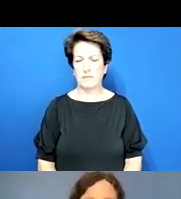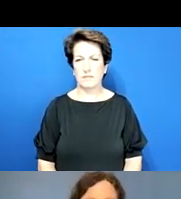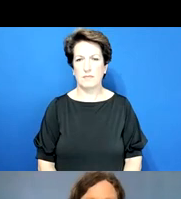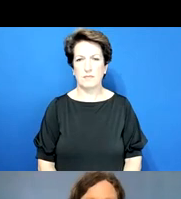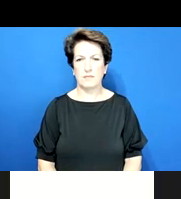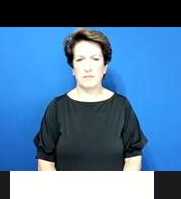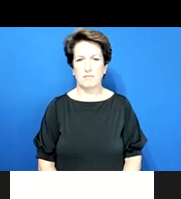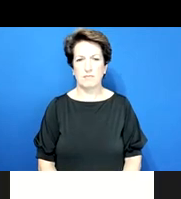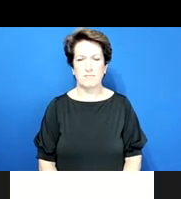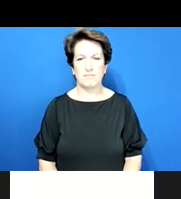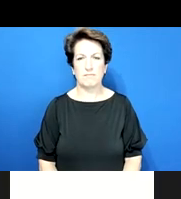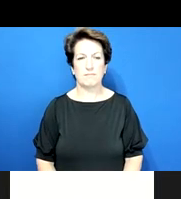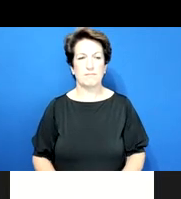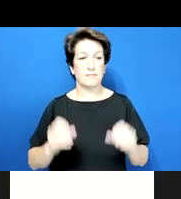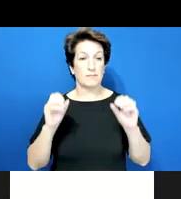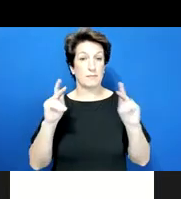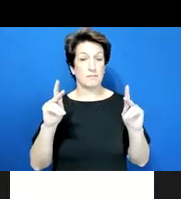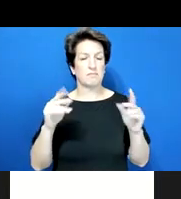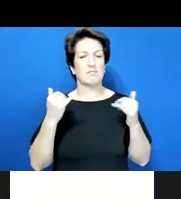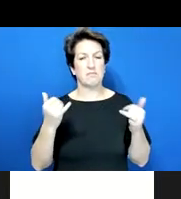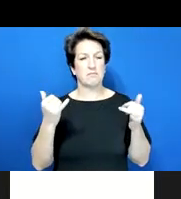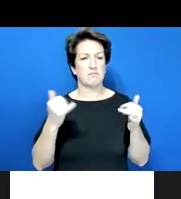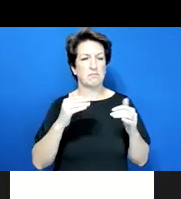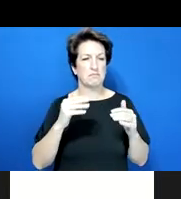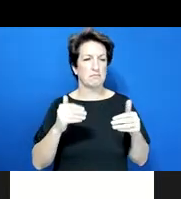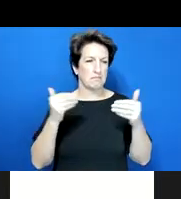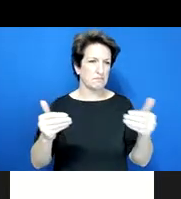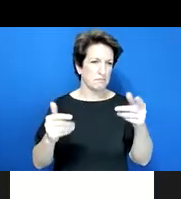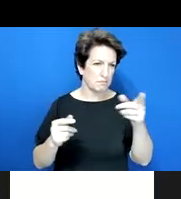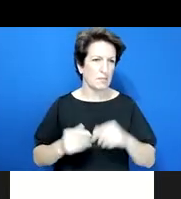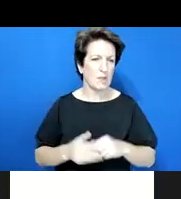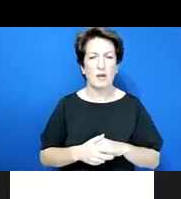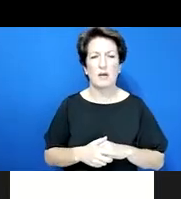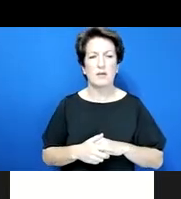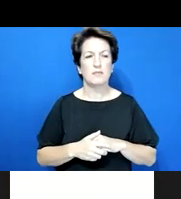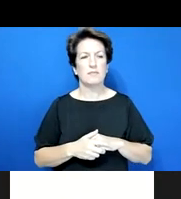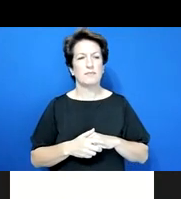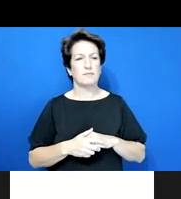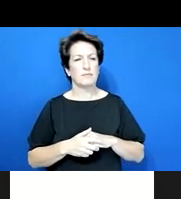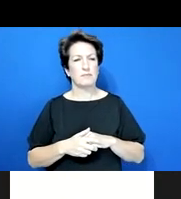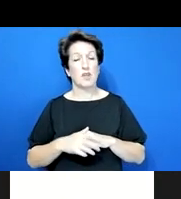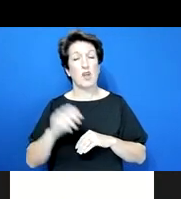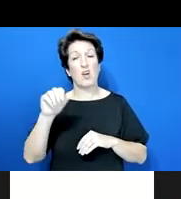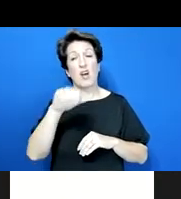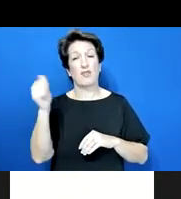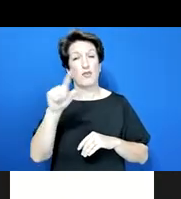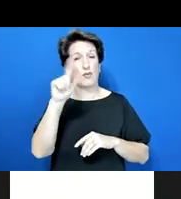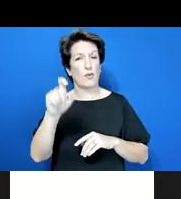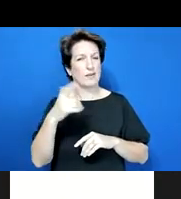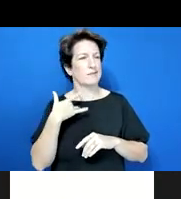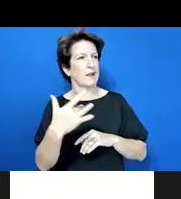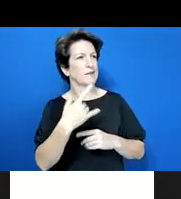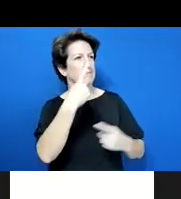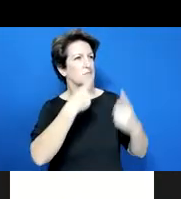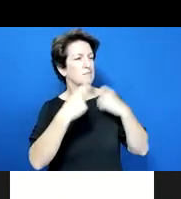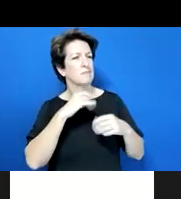Okay, I'll move on. So another frequently asked question about this one about